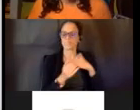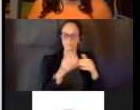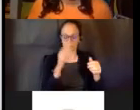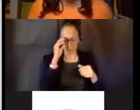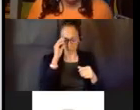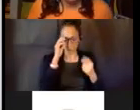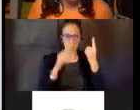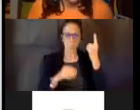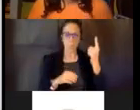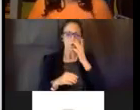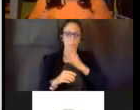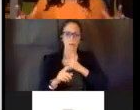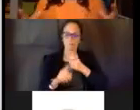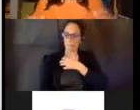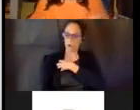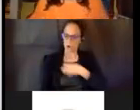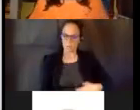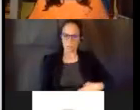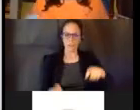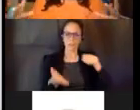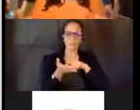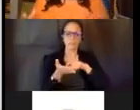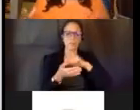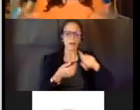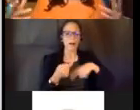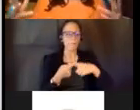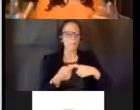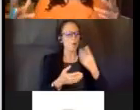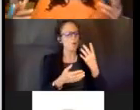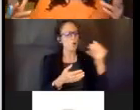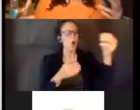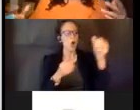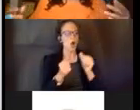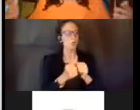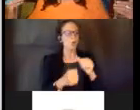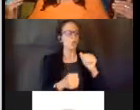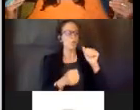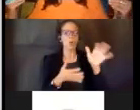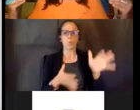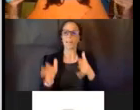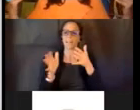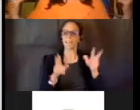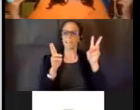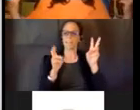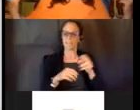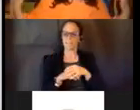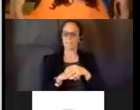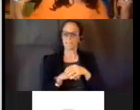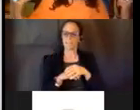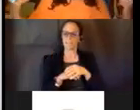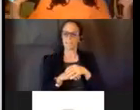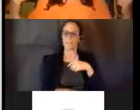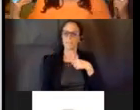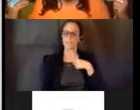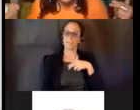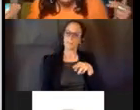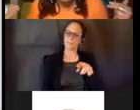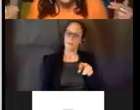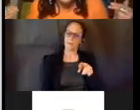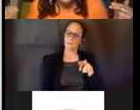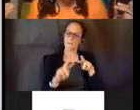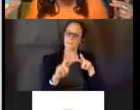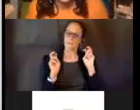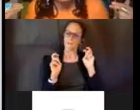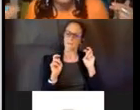if Gone with the Wind, that story about the white Southern experience on the backdrop, on the backs of